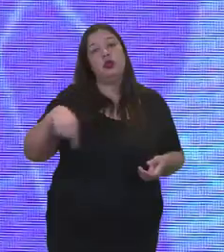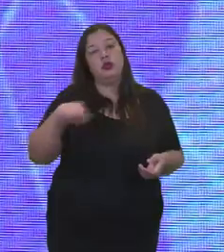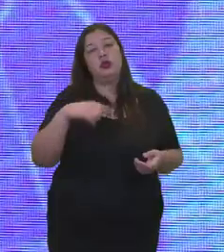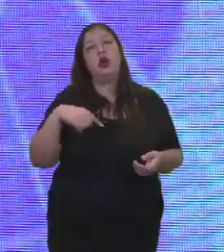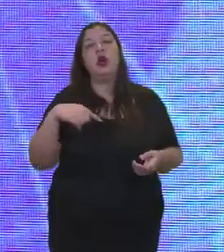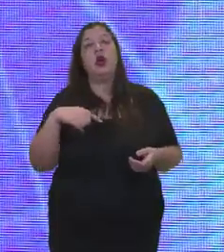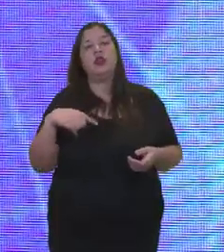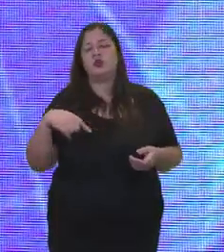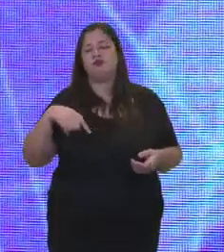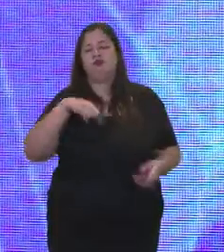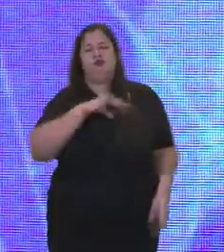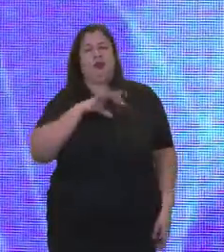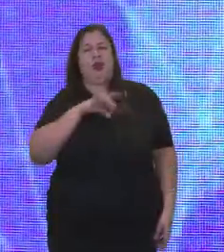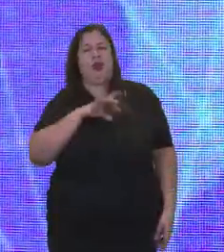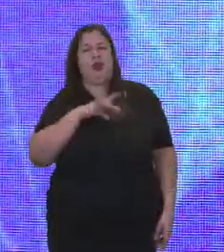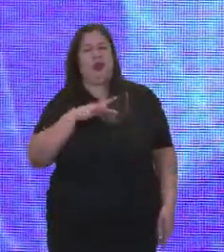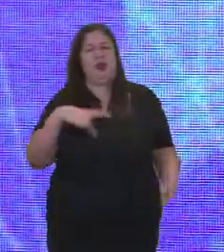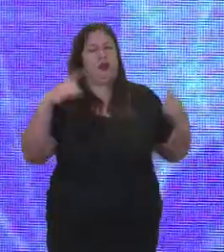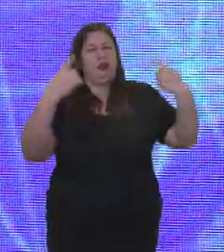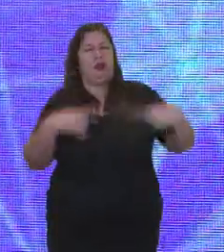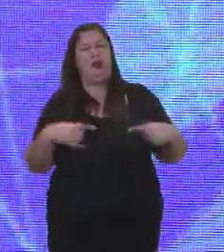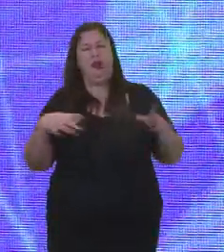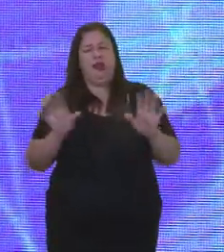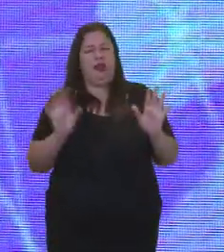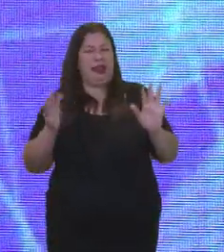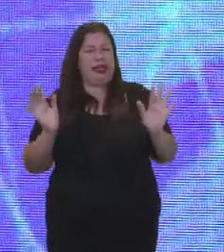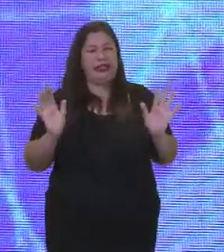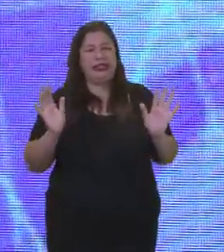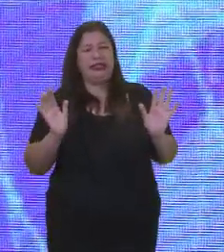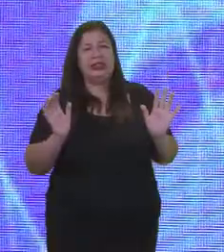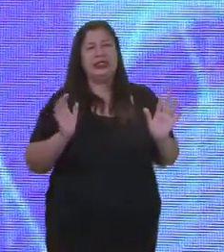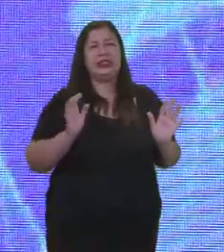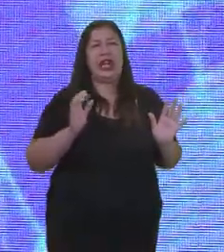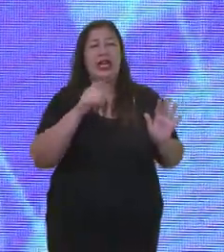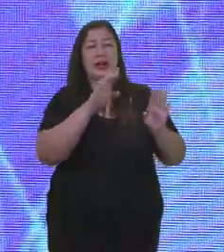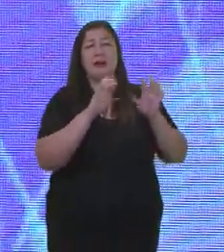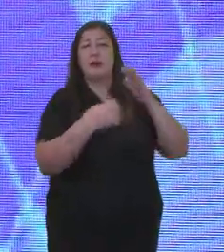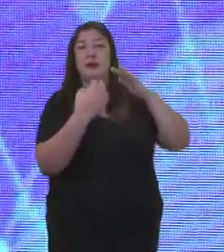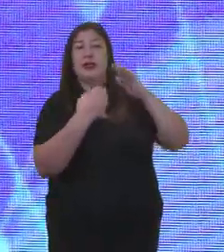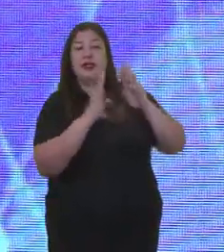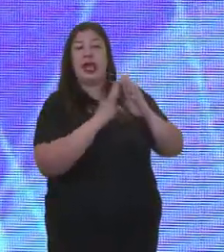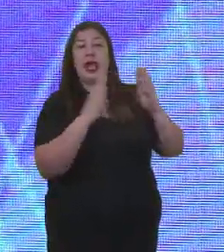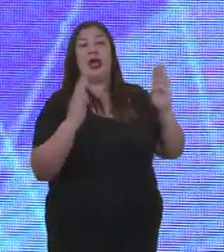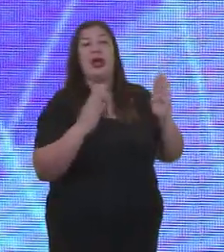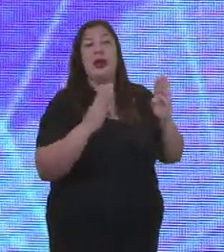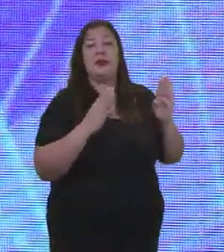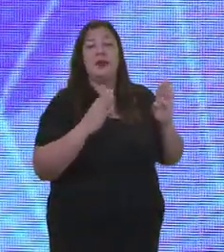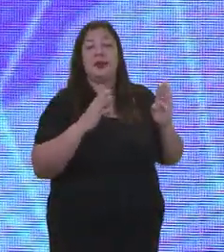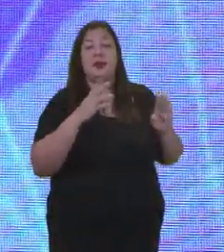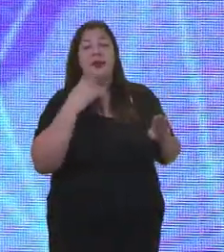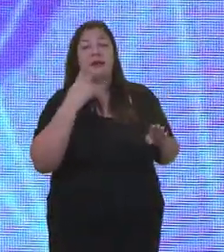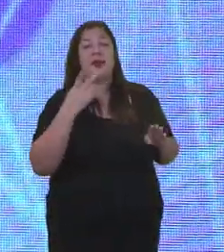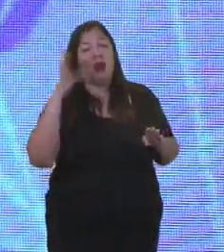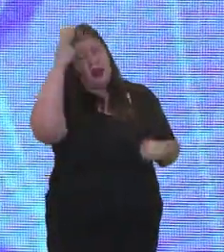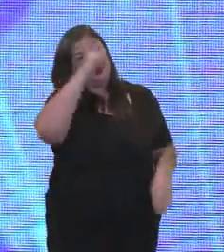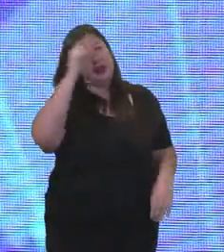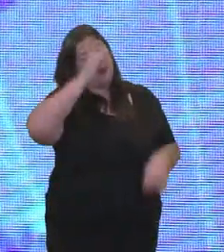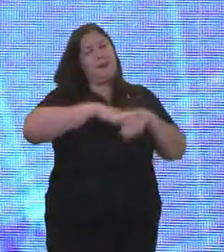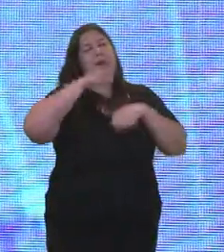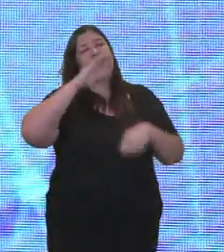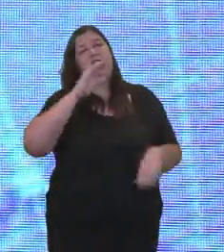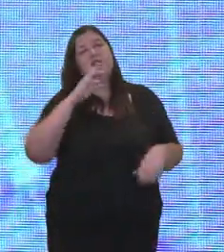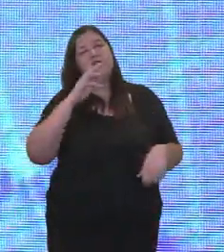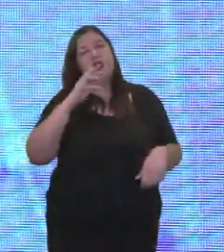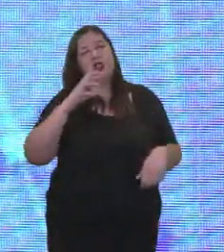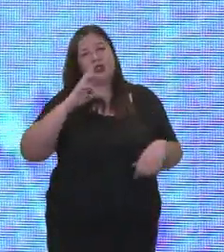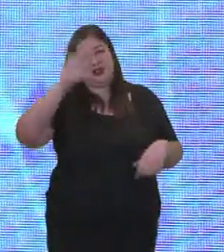And we cannot fear the challenges. To say that the company opens to learn with pleasure how to